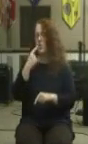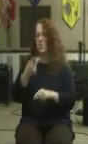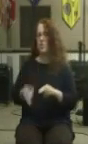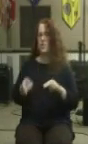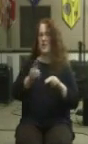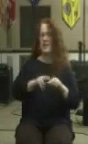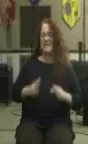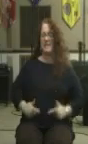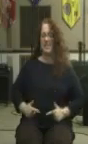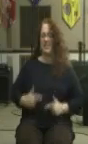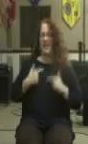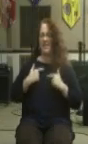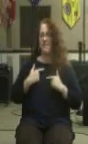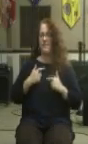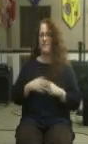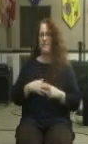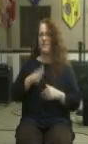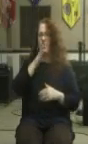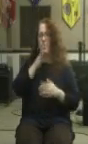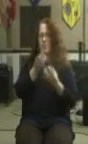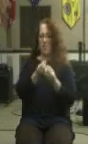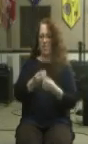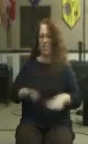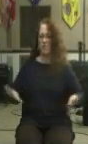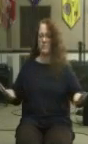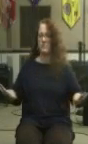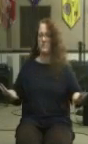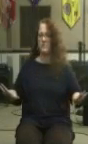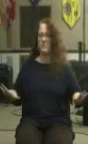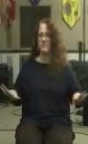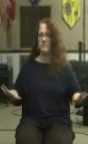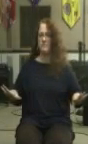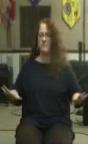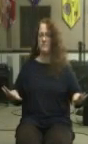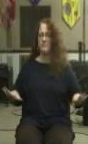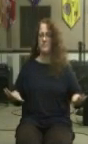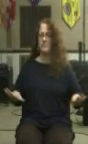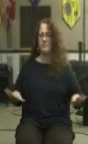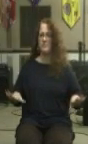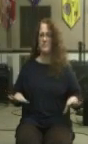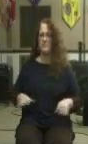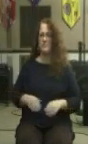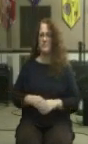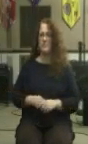But then it also say, but he who gains his life will